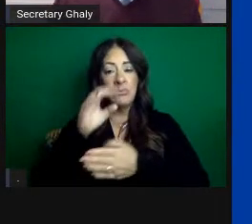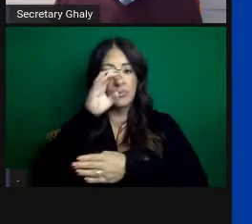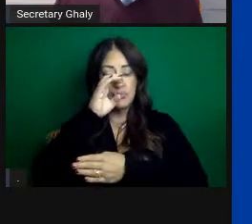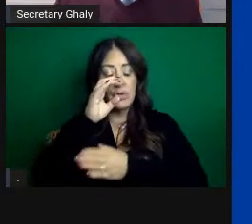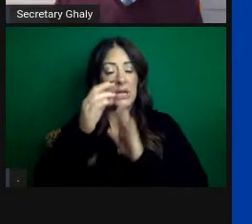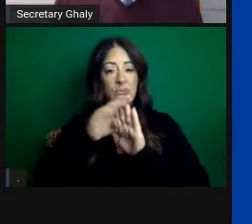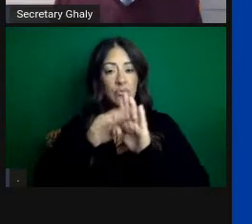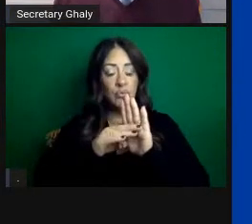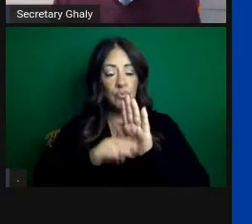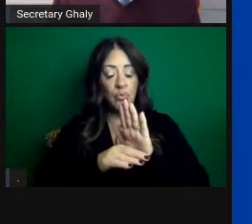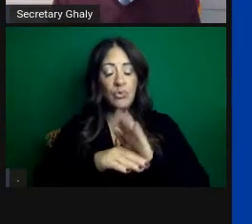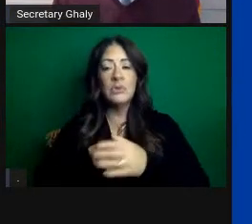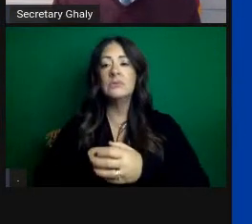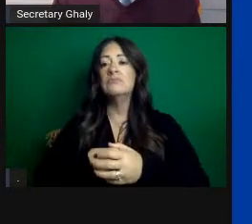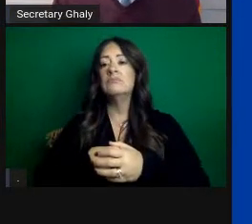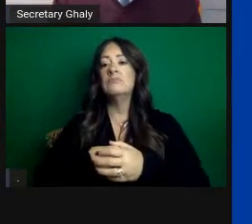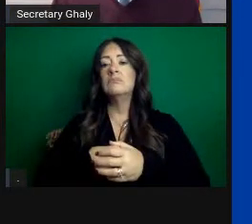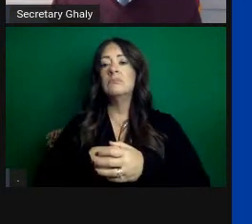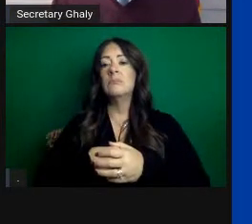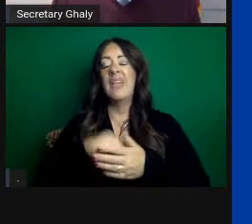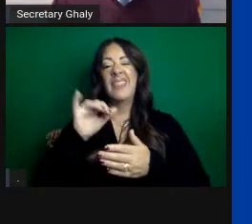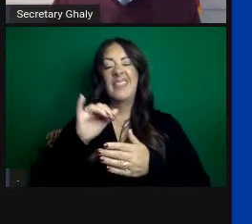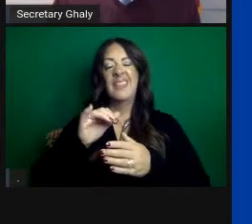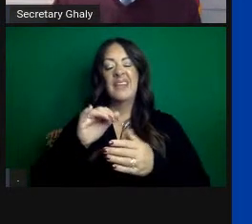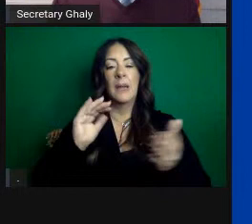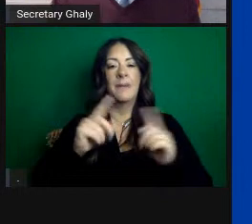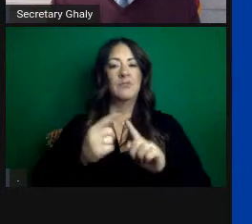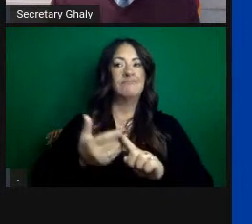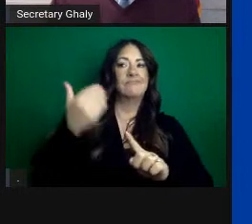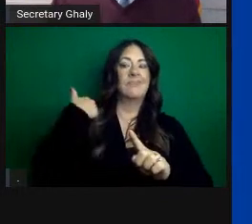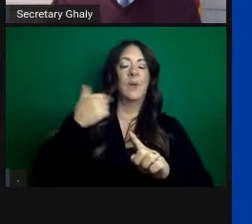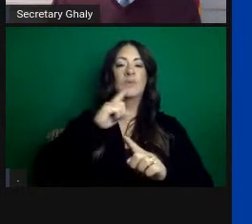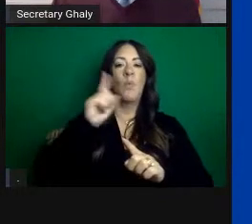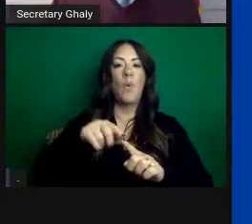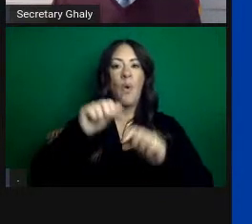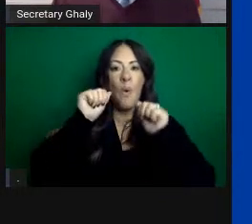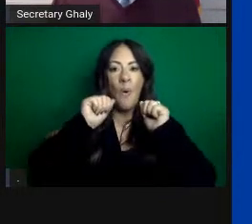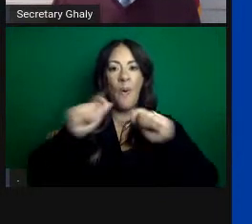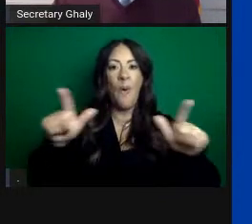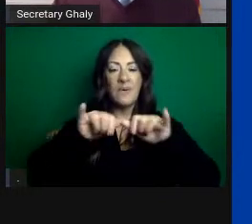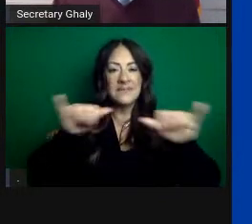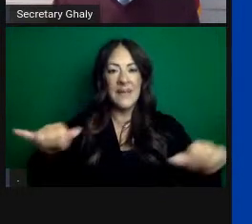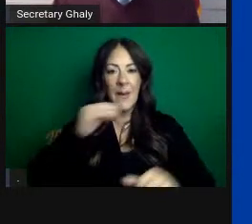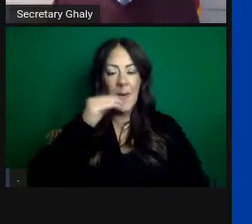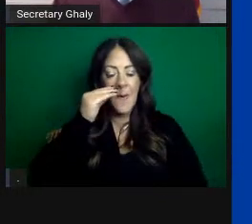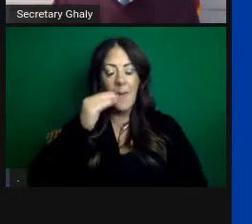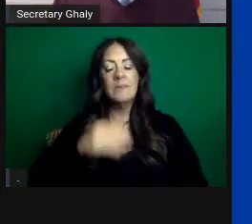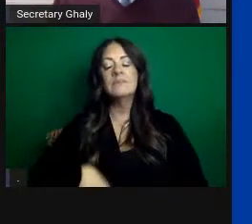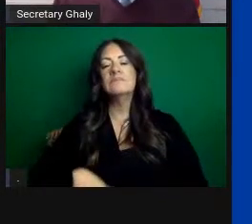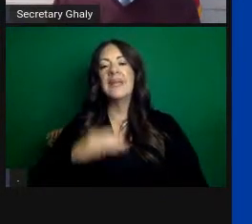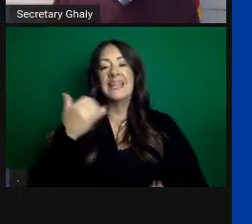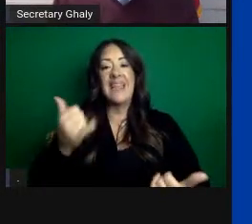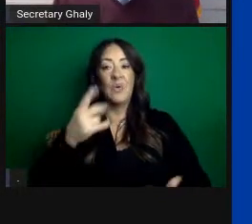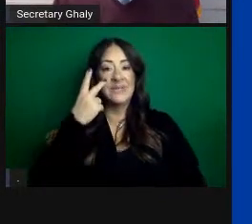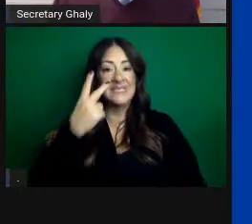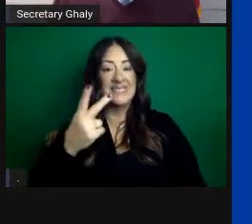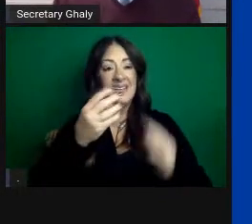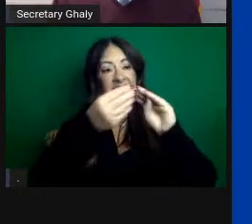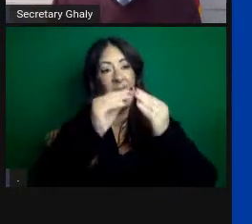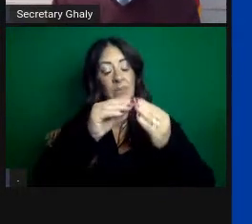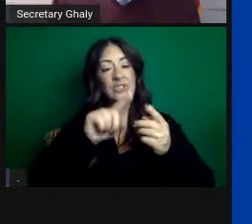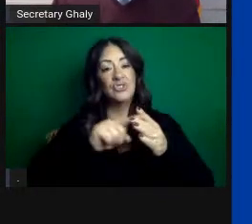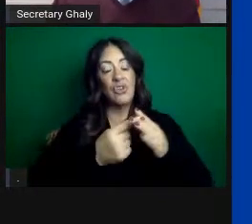regional stay-at-home order, which was 5 regions. We look at test positivity. Just showed you earlier how that's coming down across the